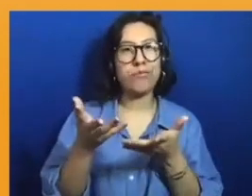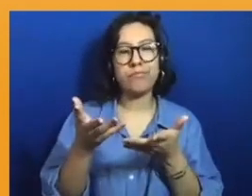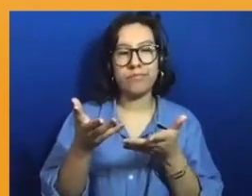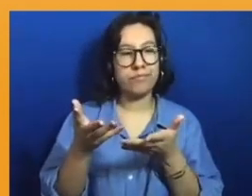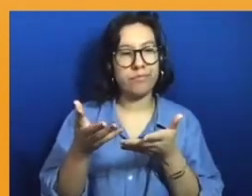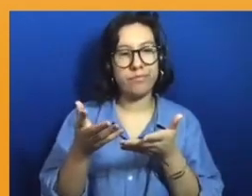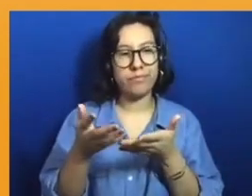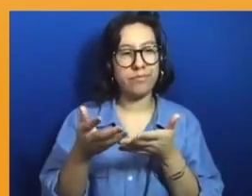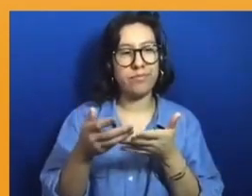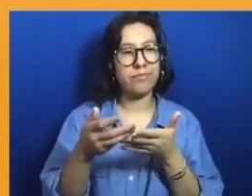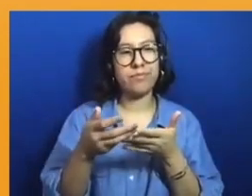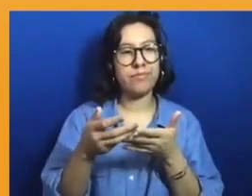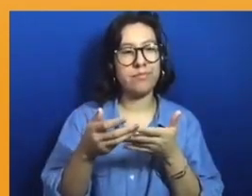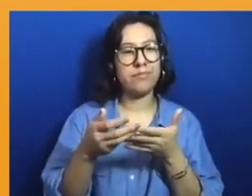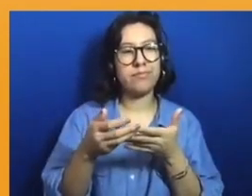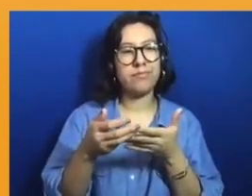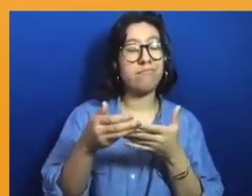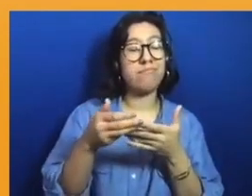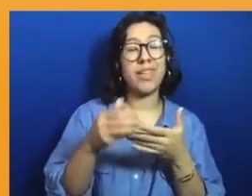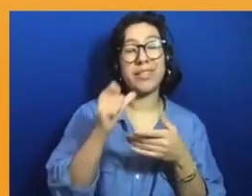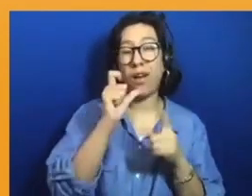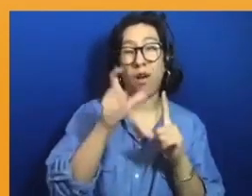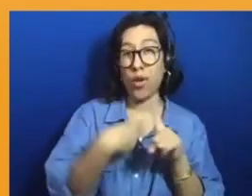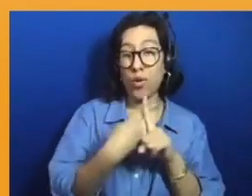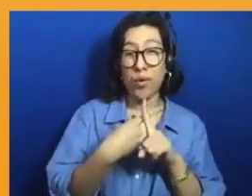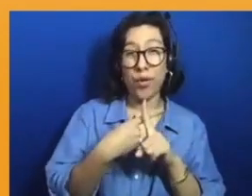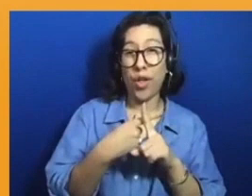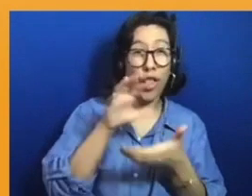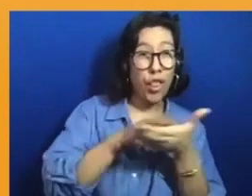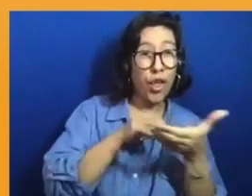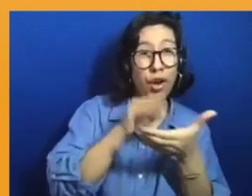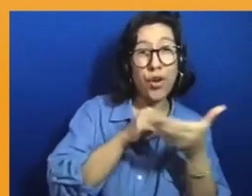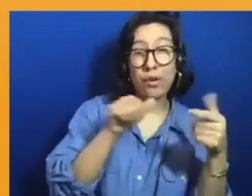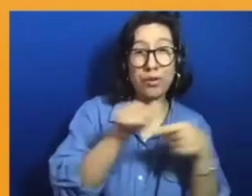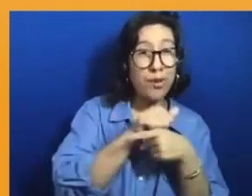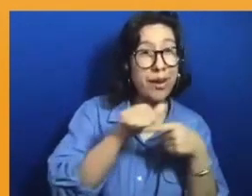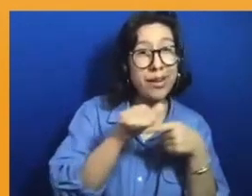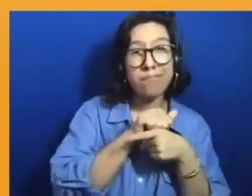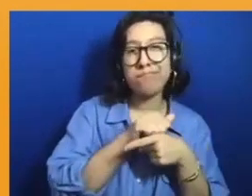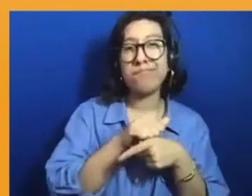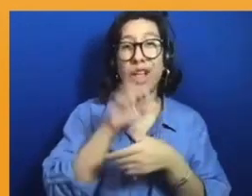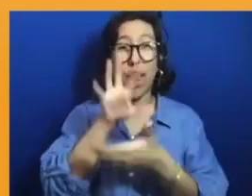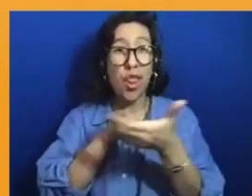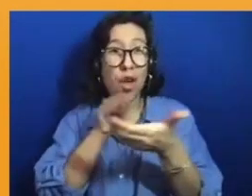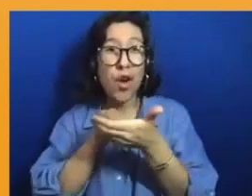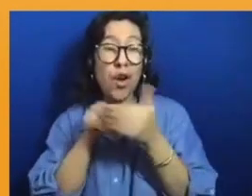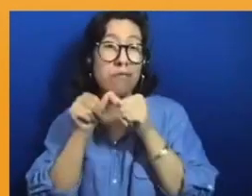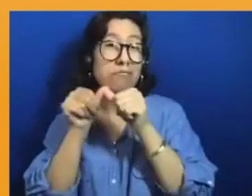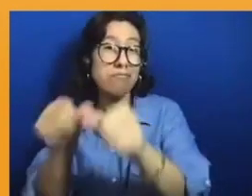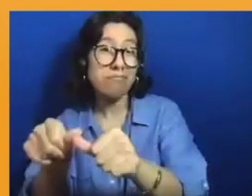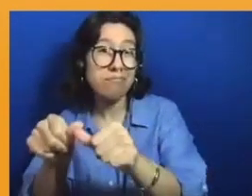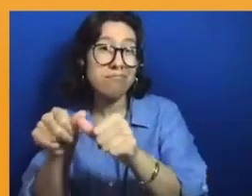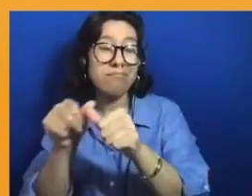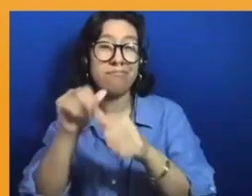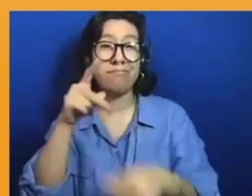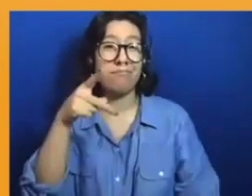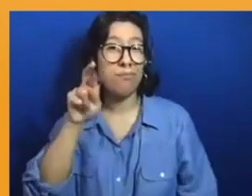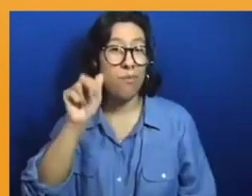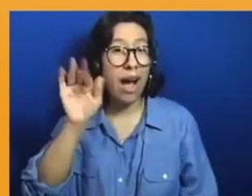that you learn. Interestingly enough, through training, it's not something that you learn through practice. It